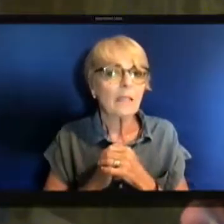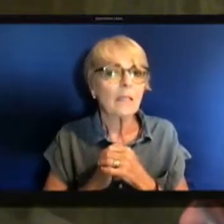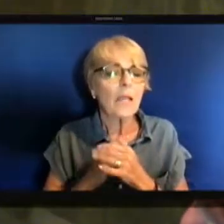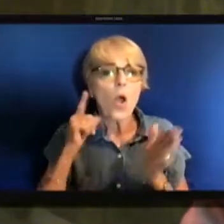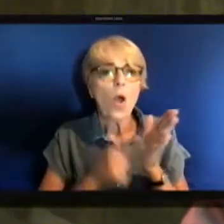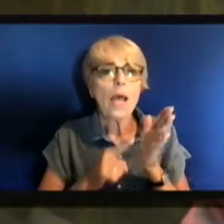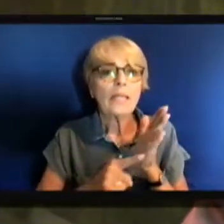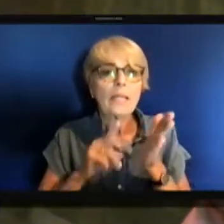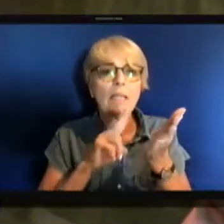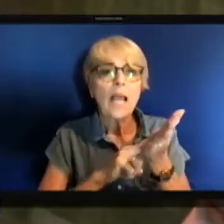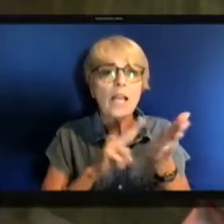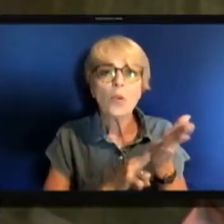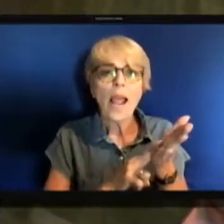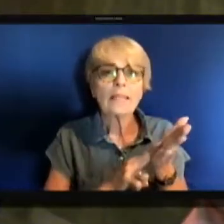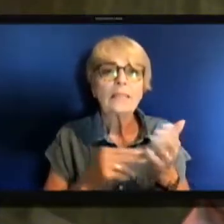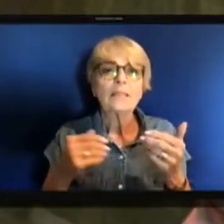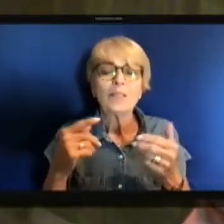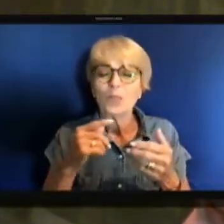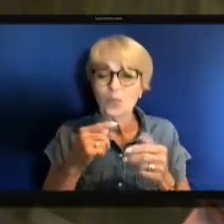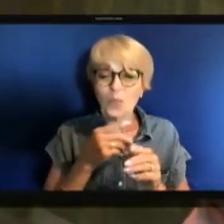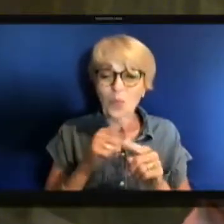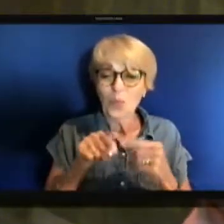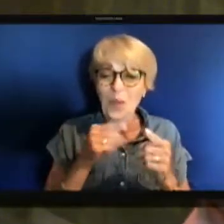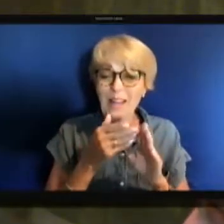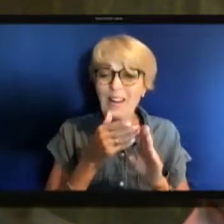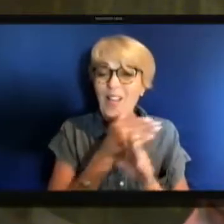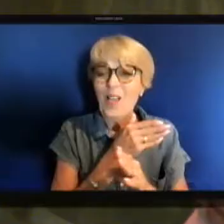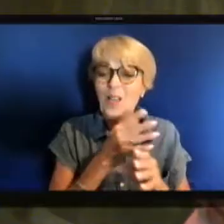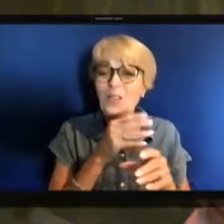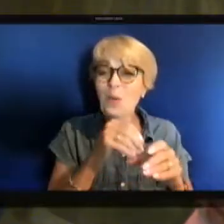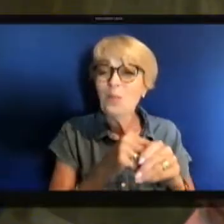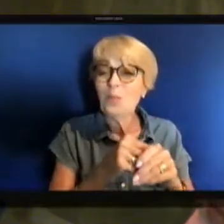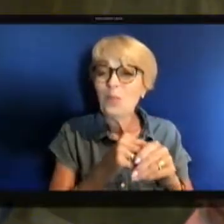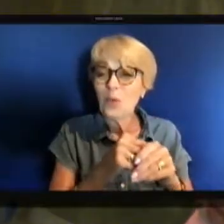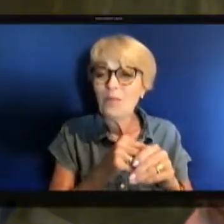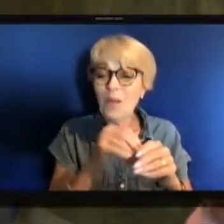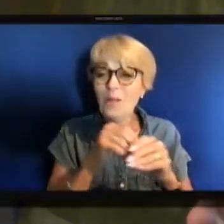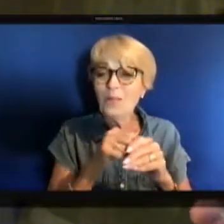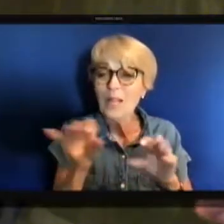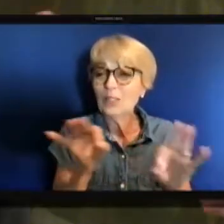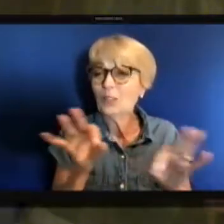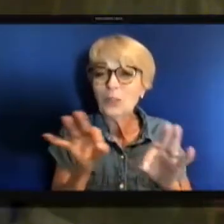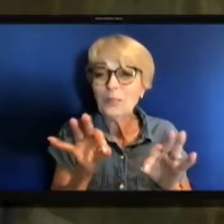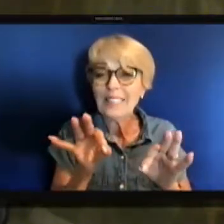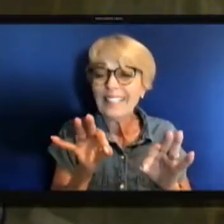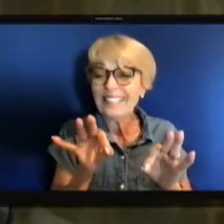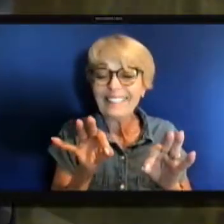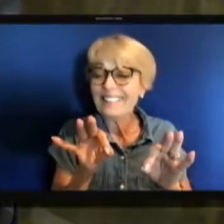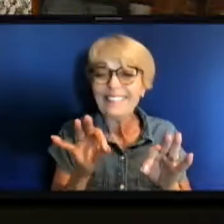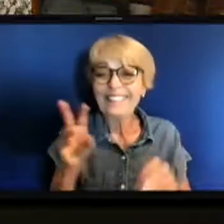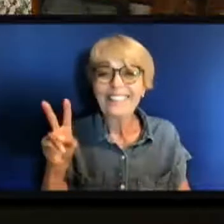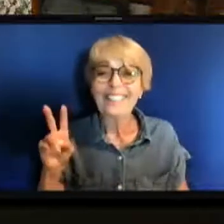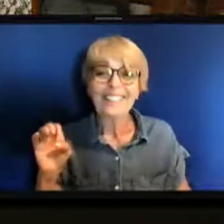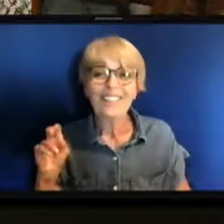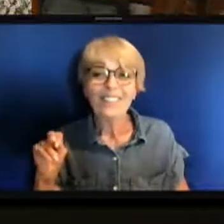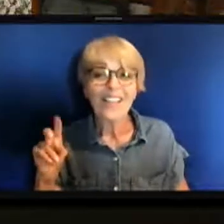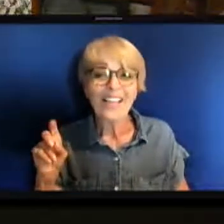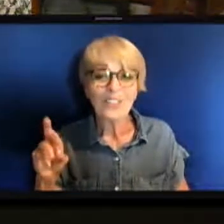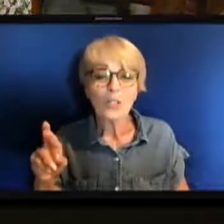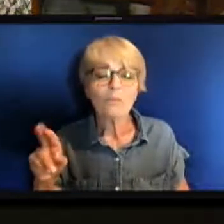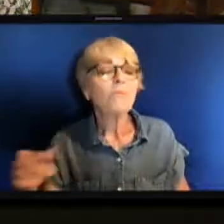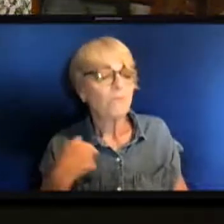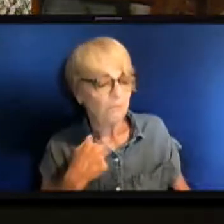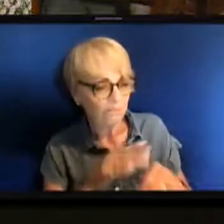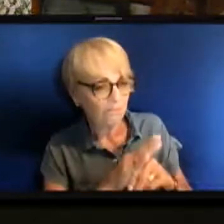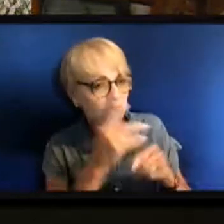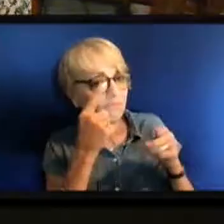having participated in choosing the contract, or, Vendor, choosing yeah. the vendor. Yeah. Yeah, might that, not be. I completely agree with that